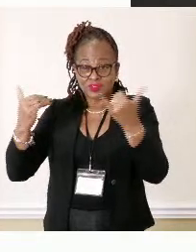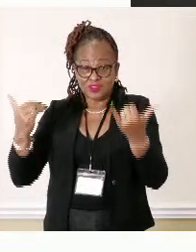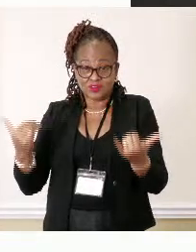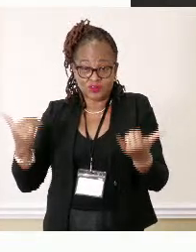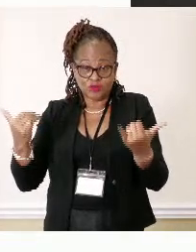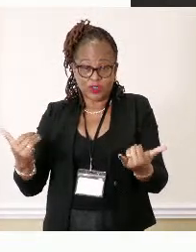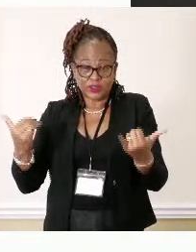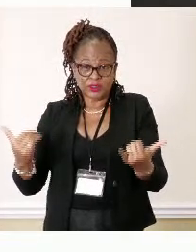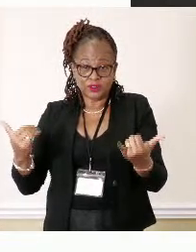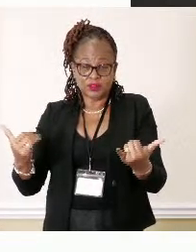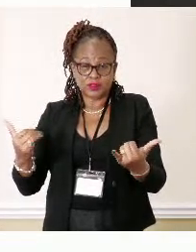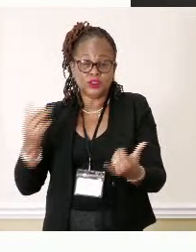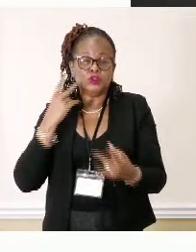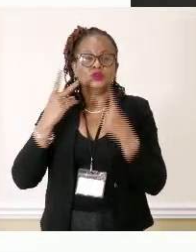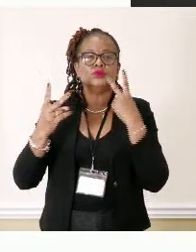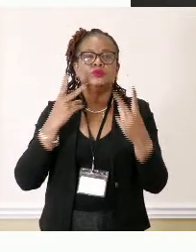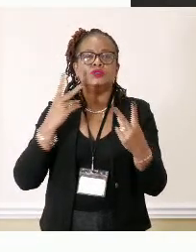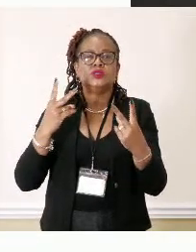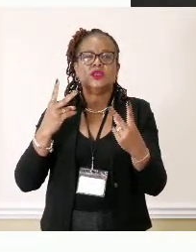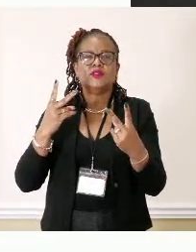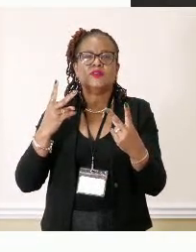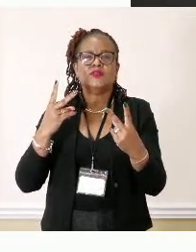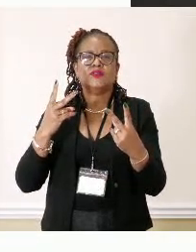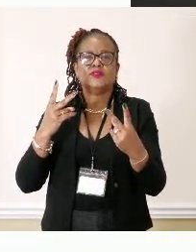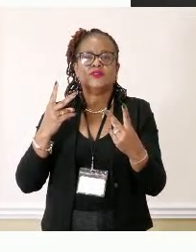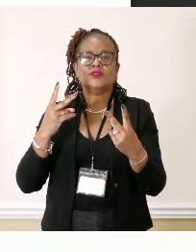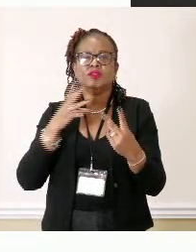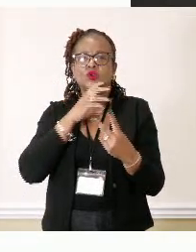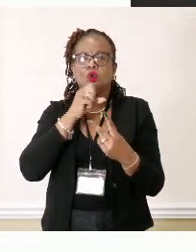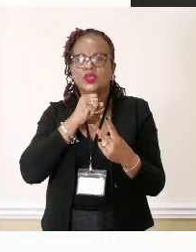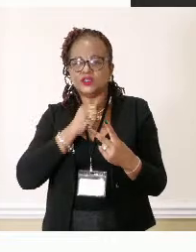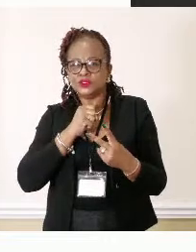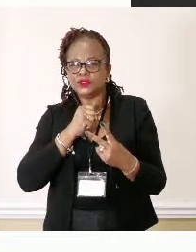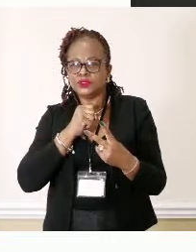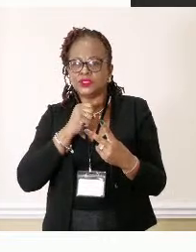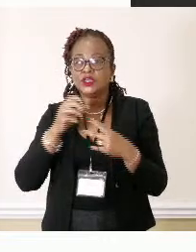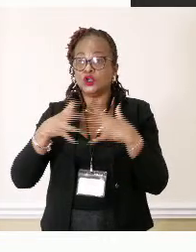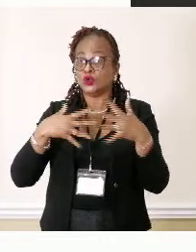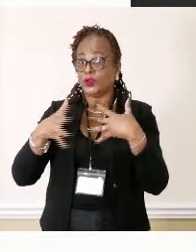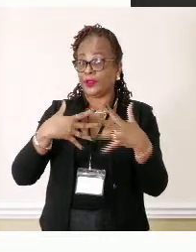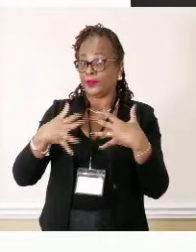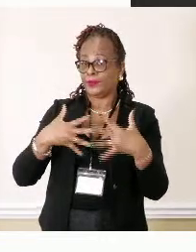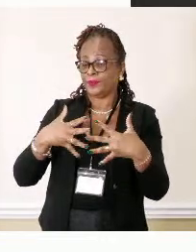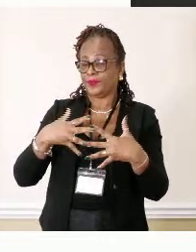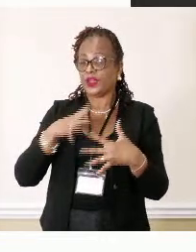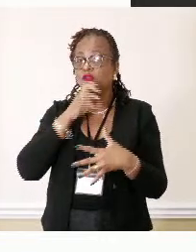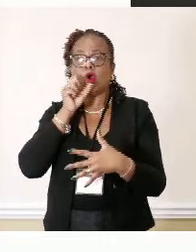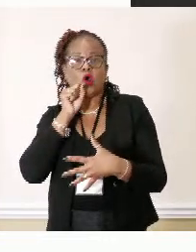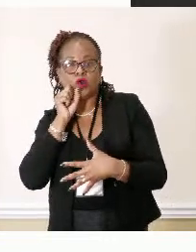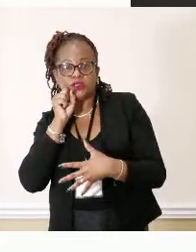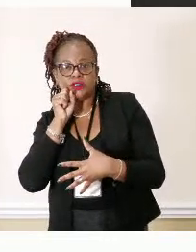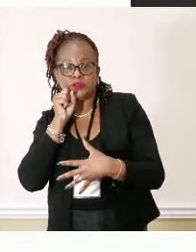situation, you see, and this is age, the older ages are in gray, and the orange